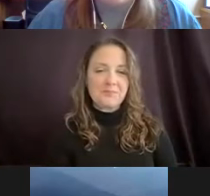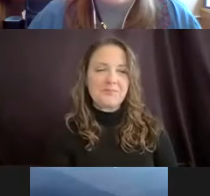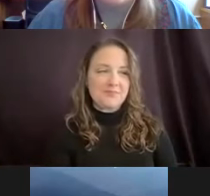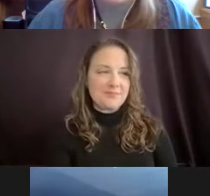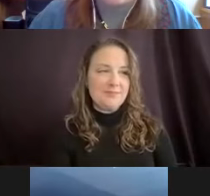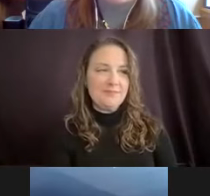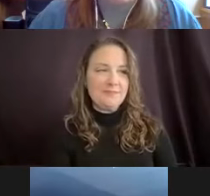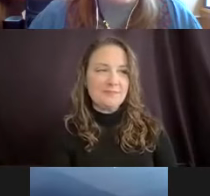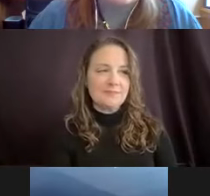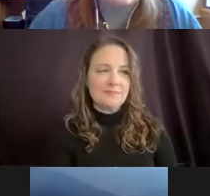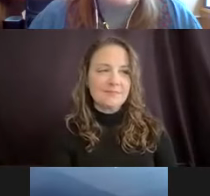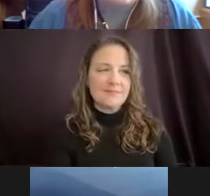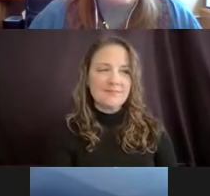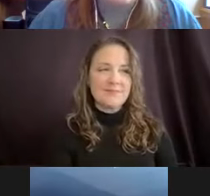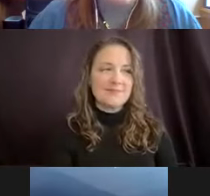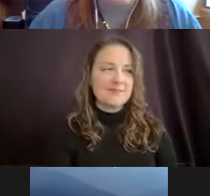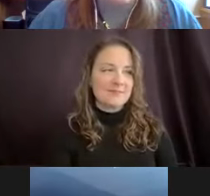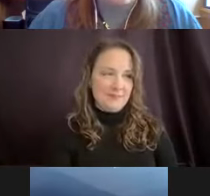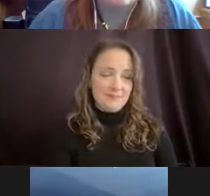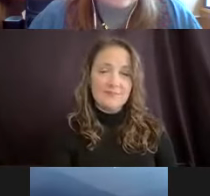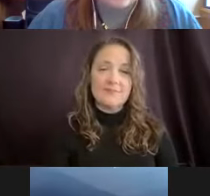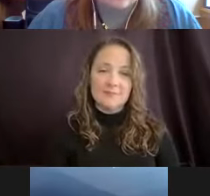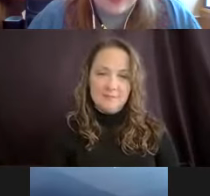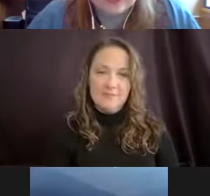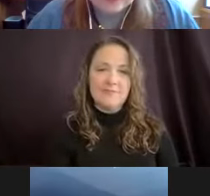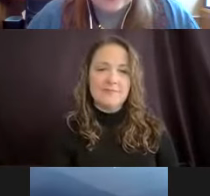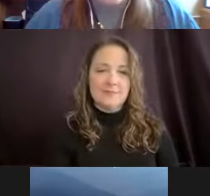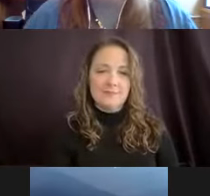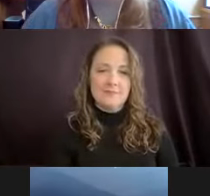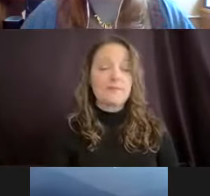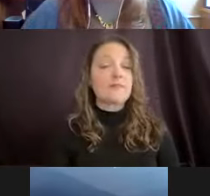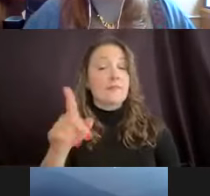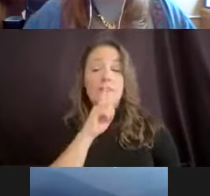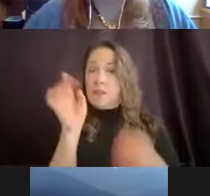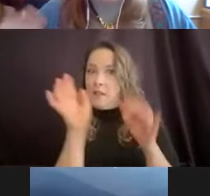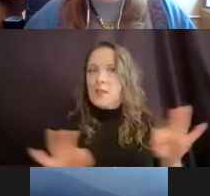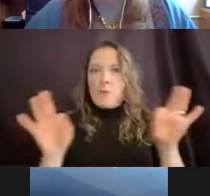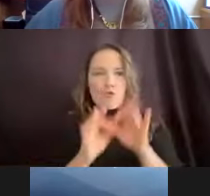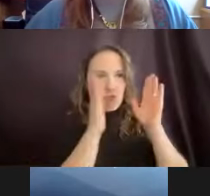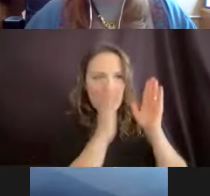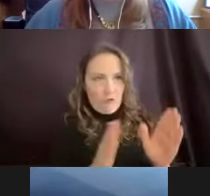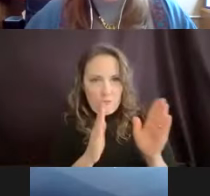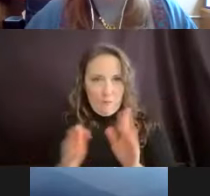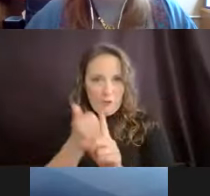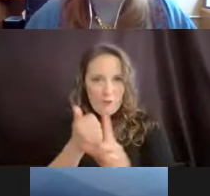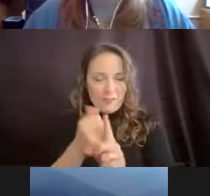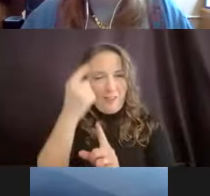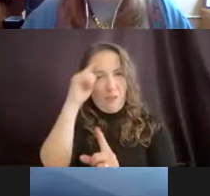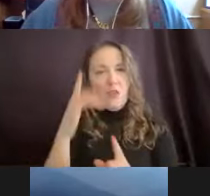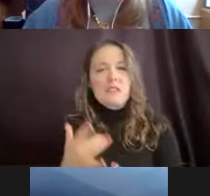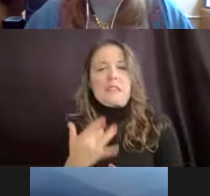that. It's really important to prepare yourself for the more sensitive